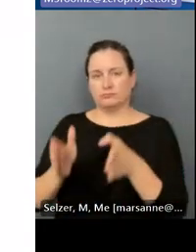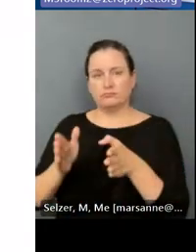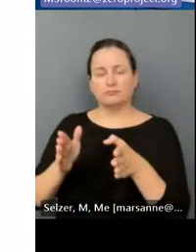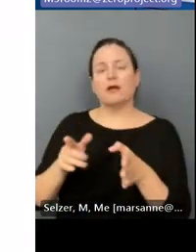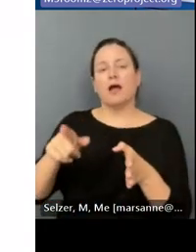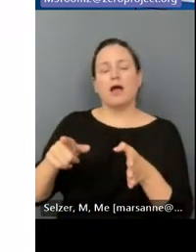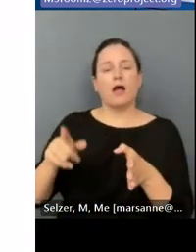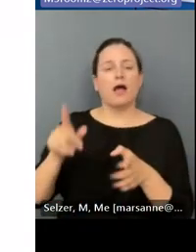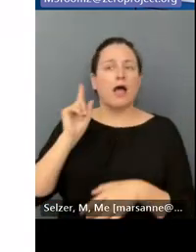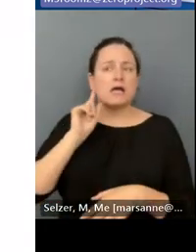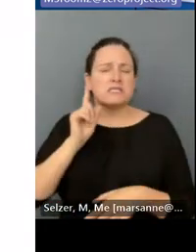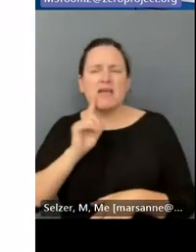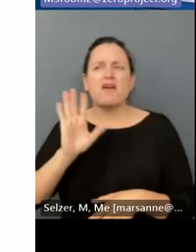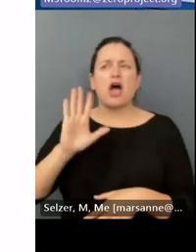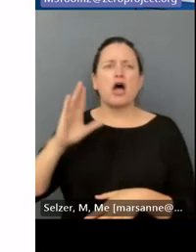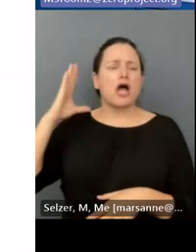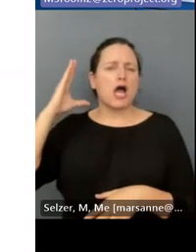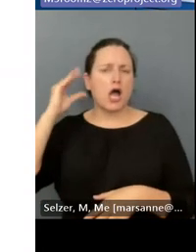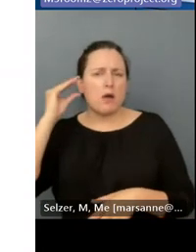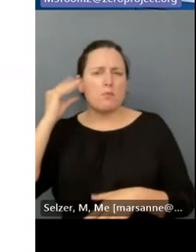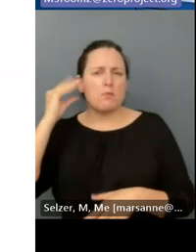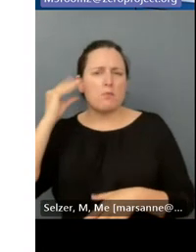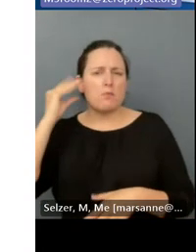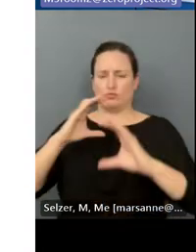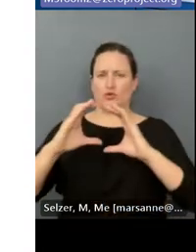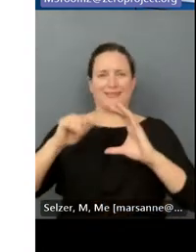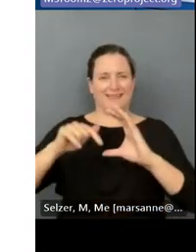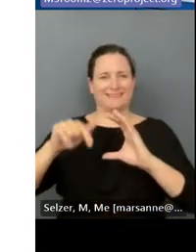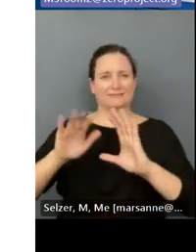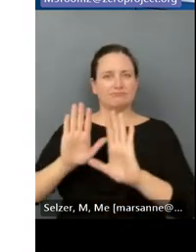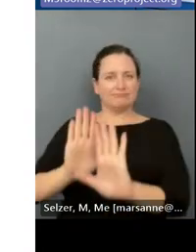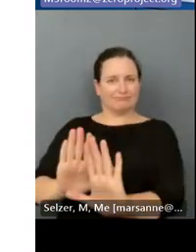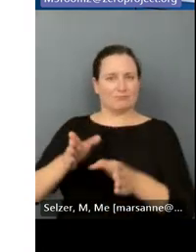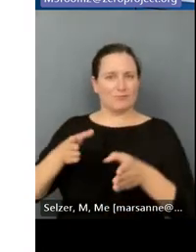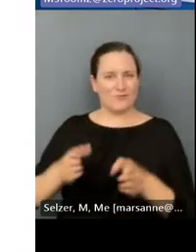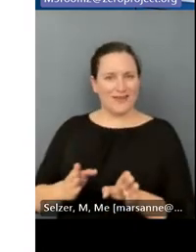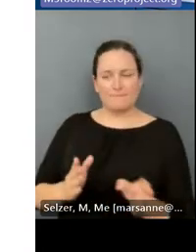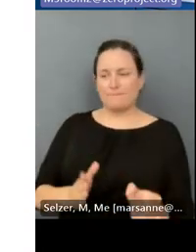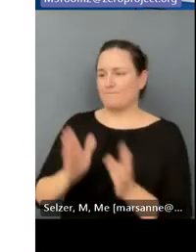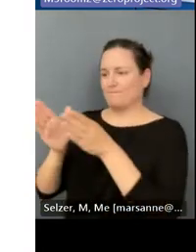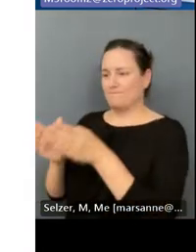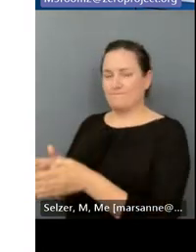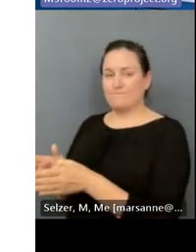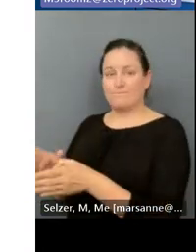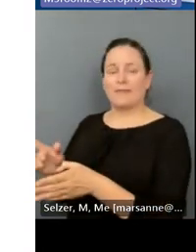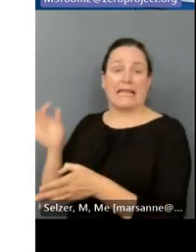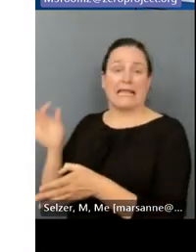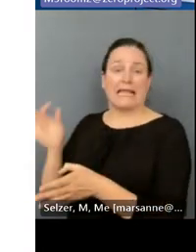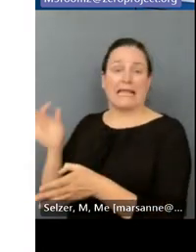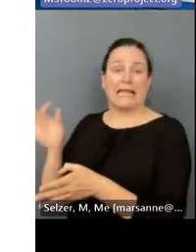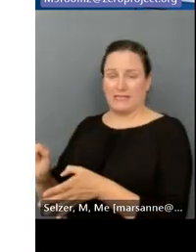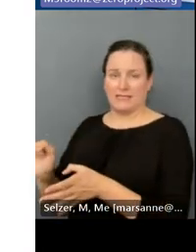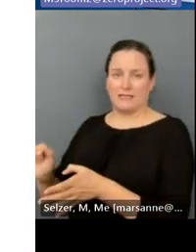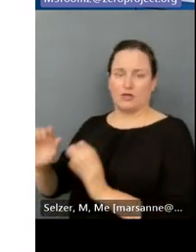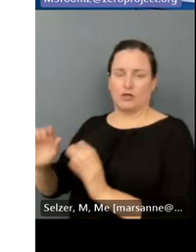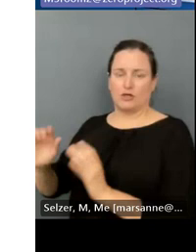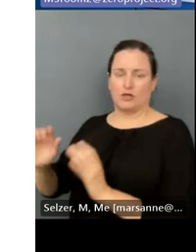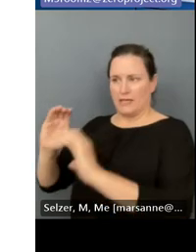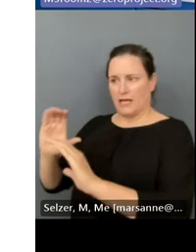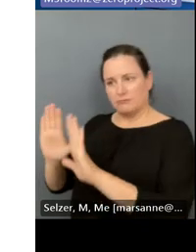and we have, in addition, the learning style of the ones that are hearing ones. So we have three different groups.